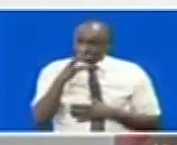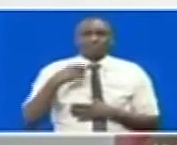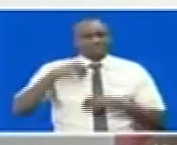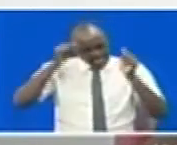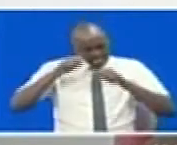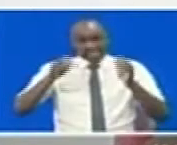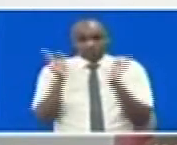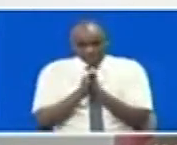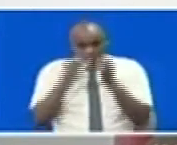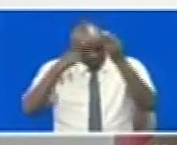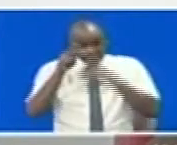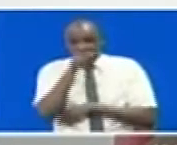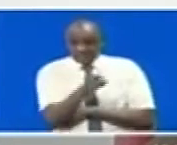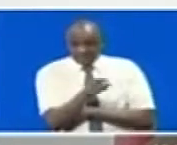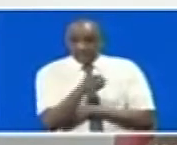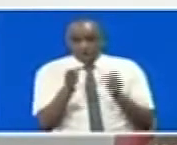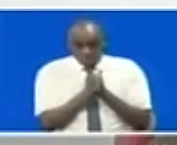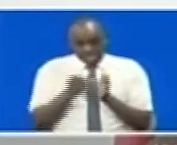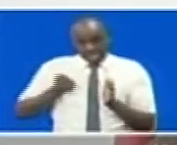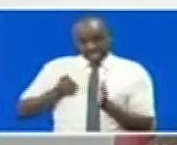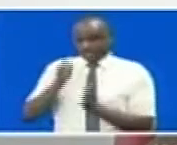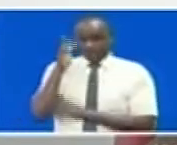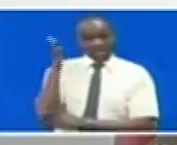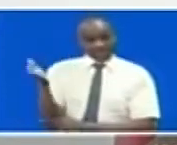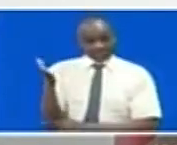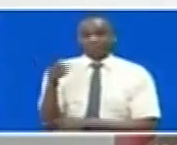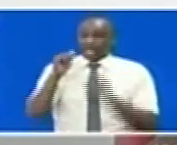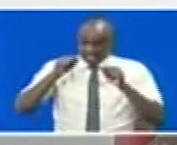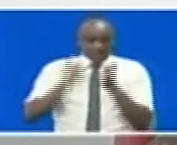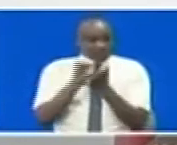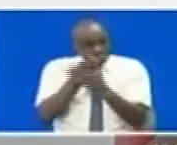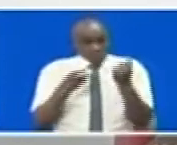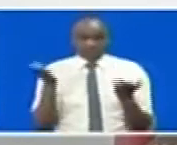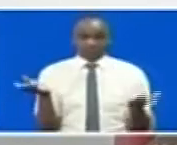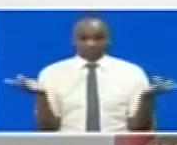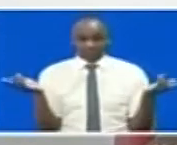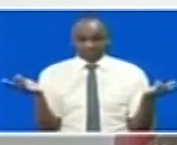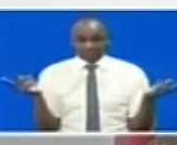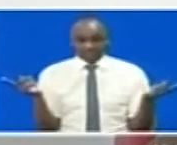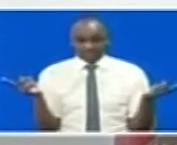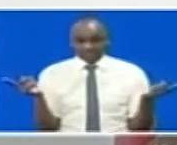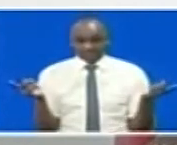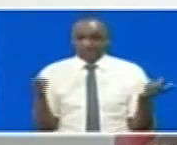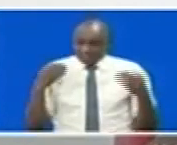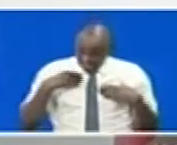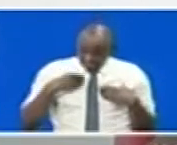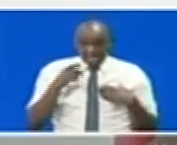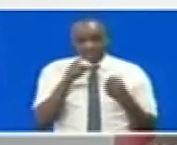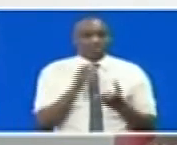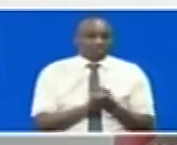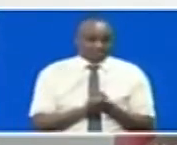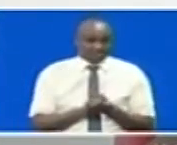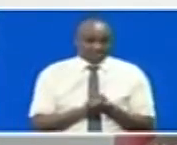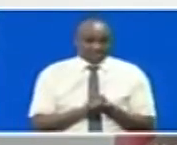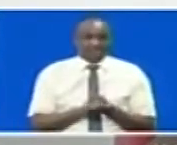with the professor or the lady lawyer that that crafters of the law